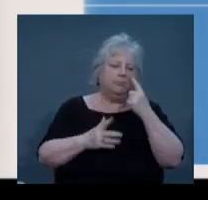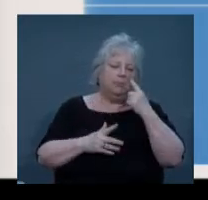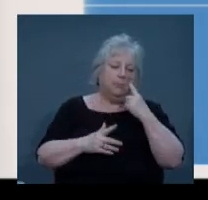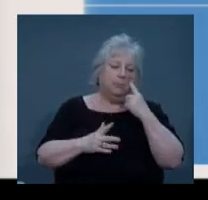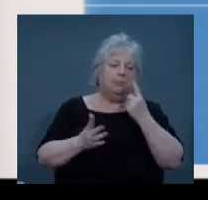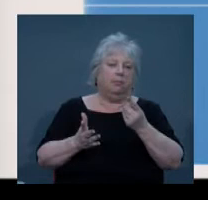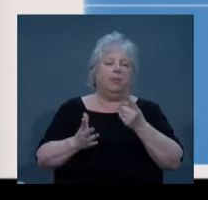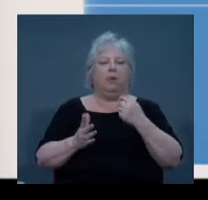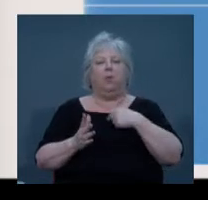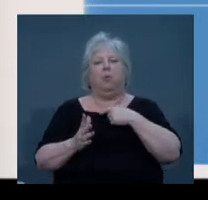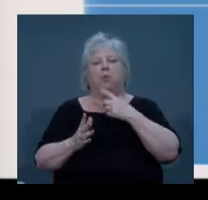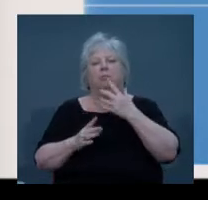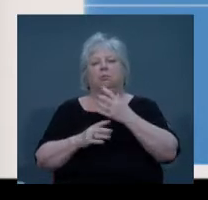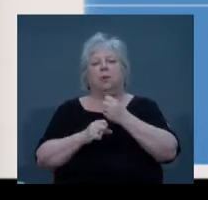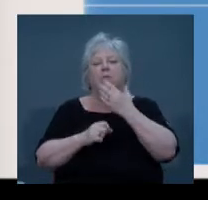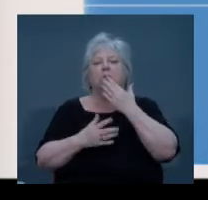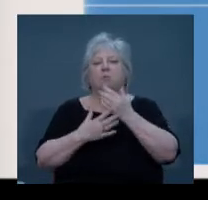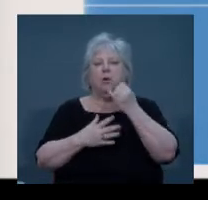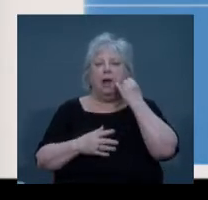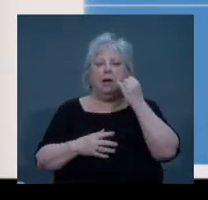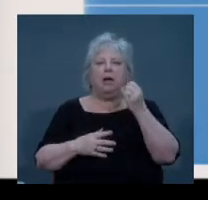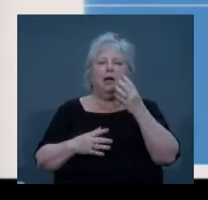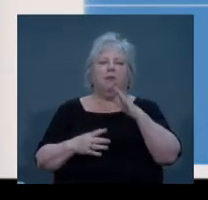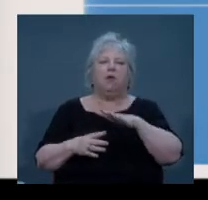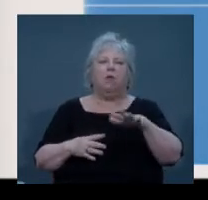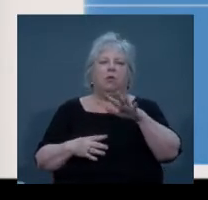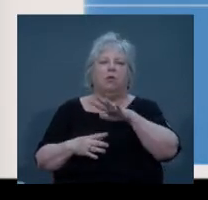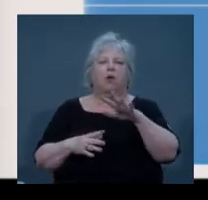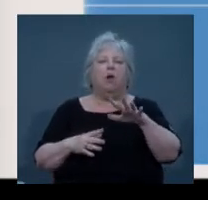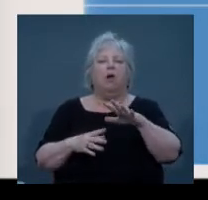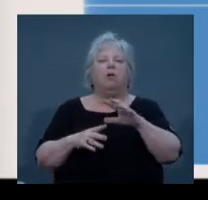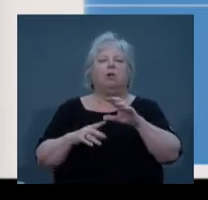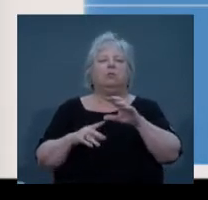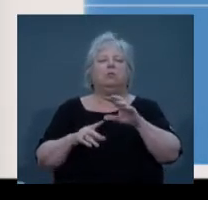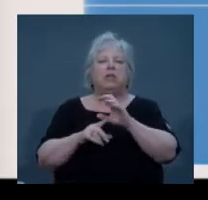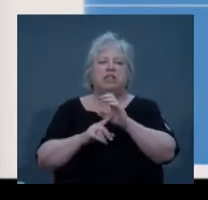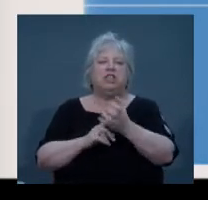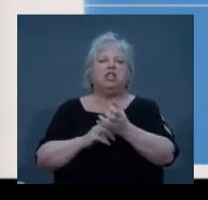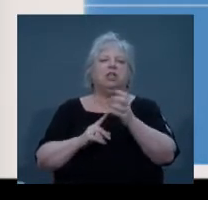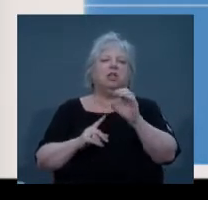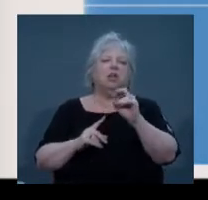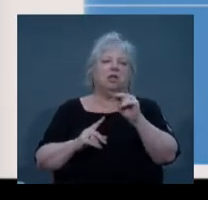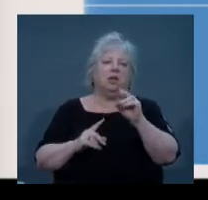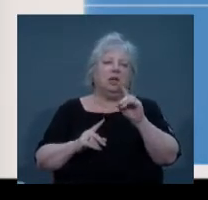idea of the overall condition of an apartment complex, or if it's